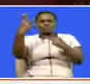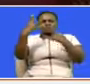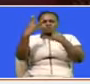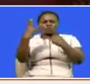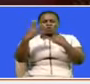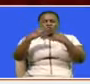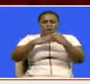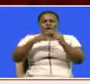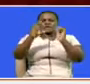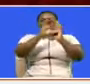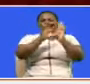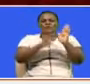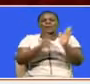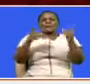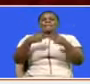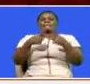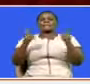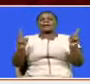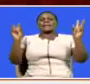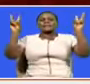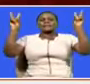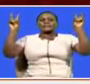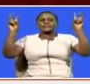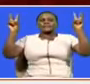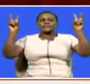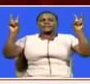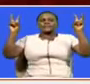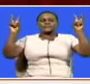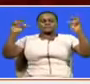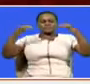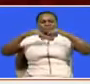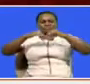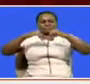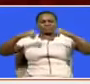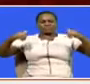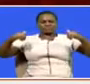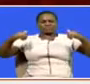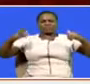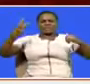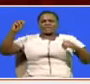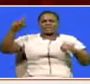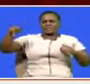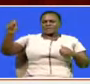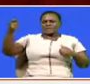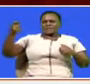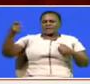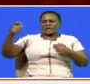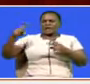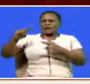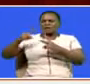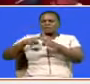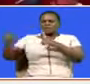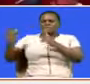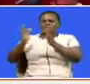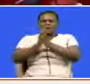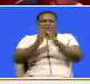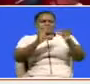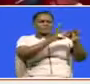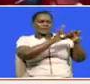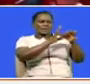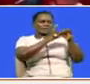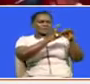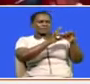75, 232 and 249 of the constitution. Hata hivyo, swala hilo lilibua migawanyiko kati wa bunge wa Kenya Kwanza na wale wa Azimio,